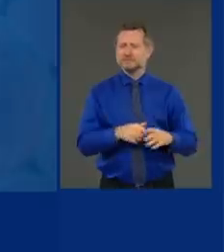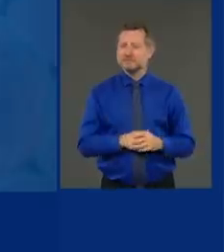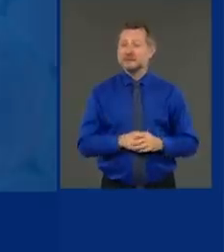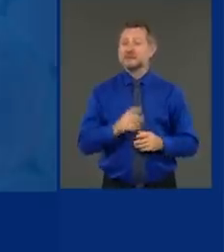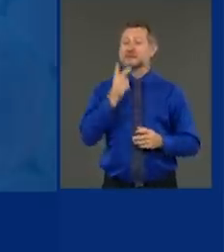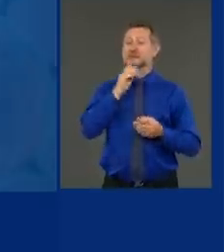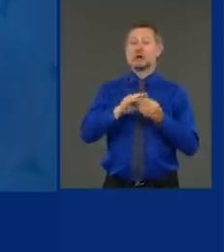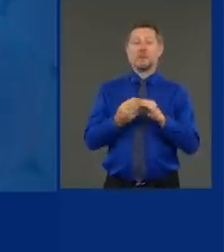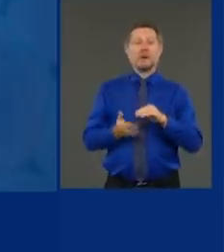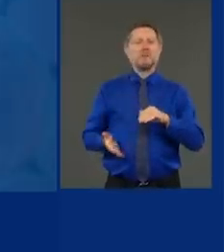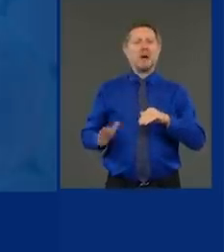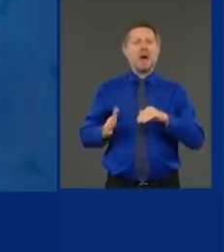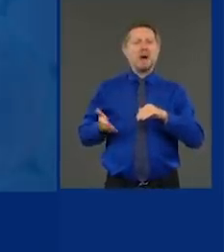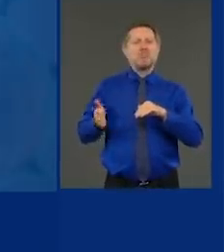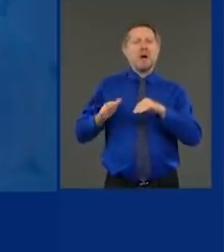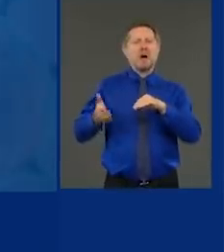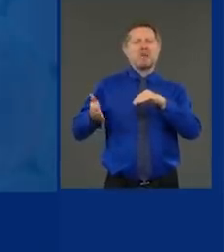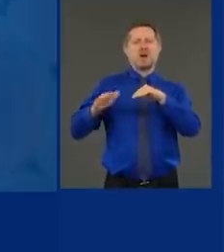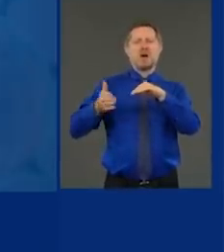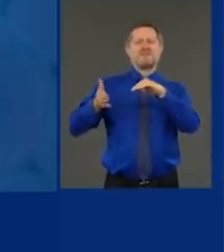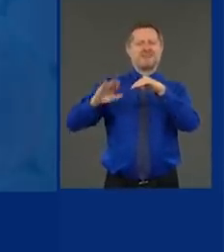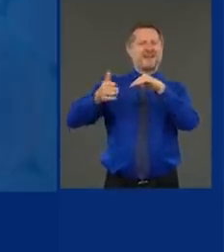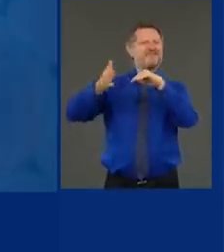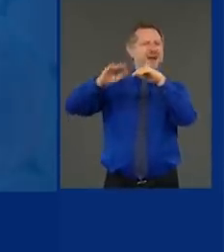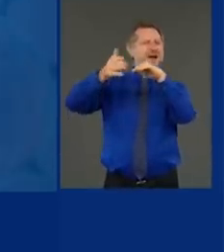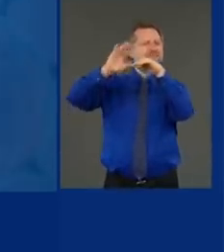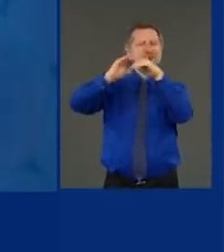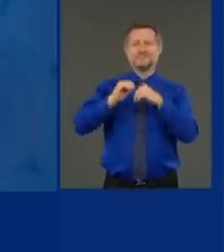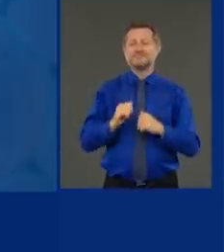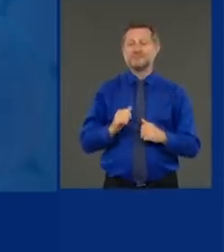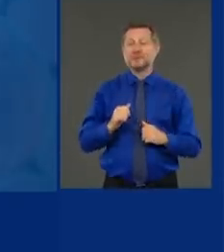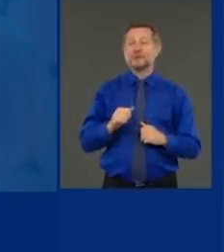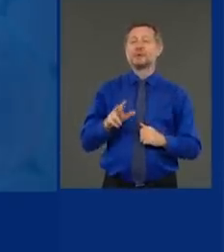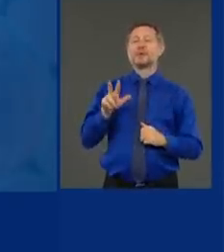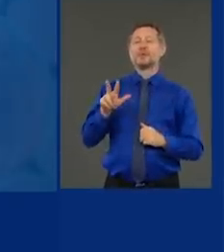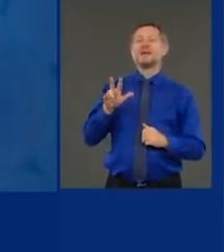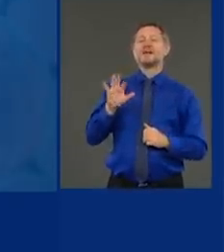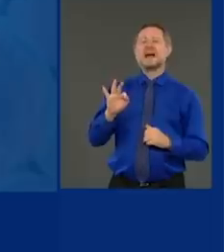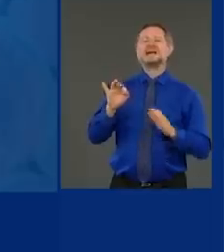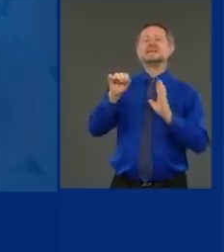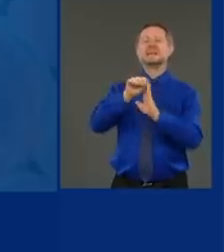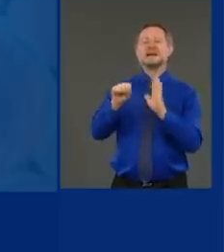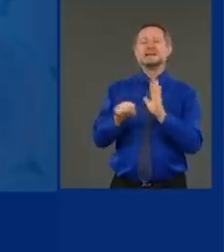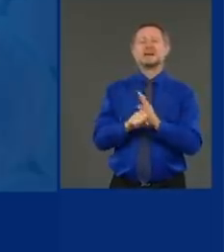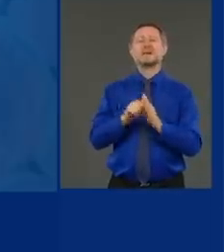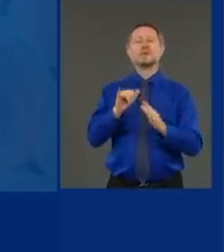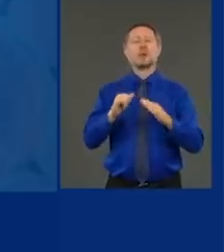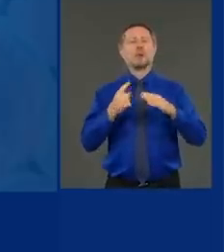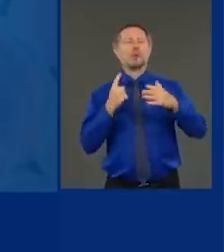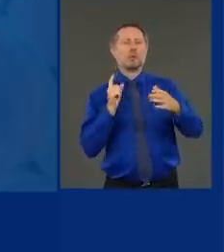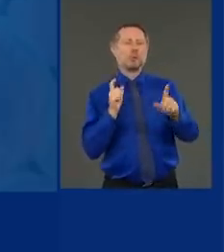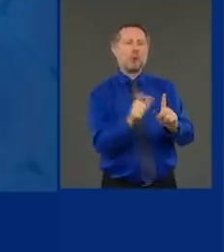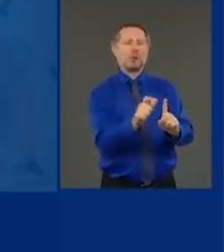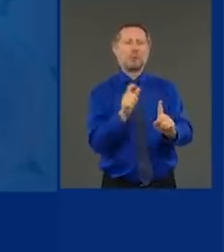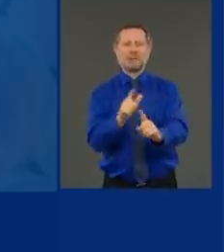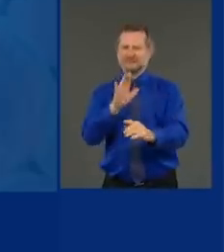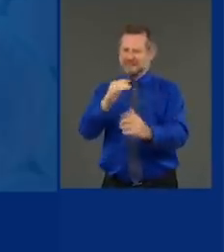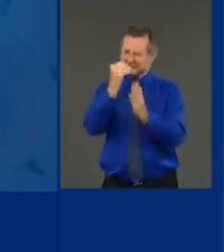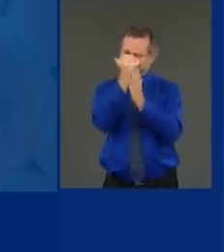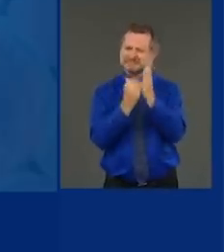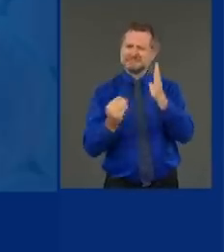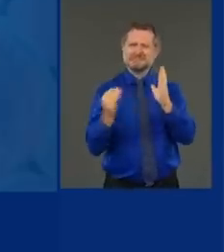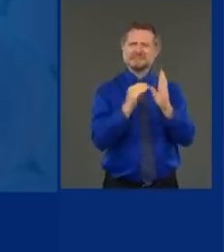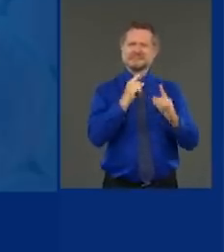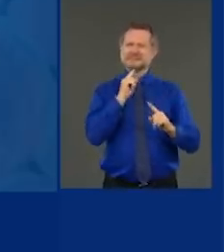we're dealing with in terms of now 39 states on the quarantine list. And look at